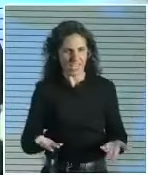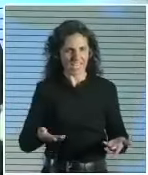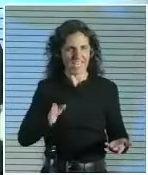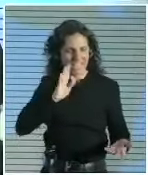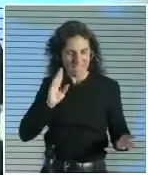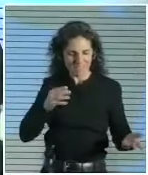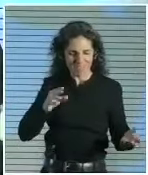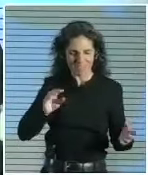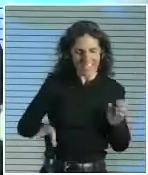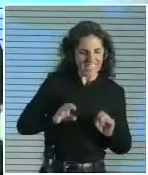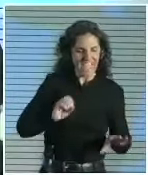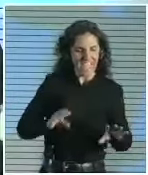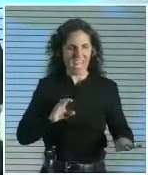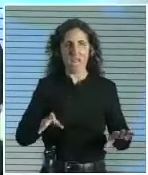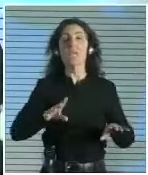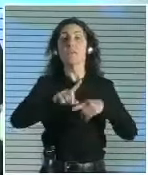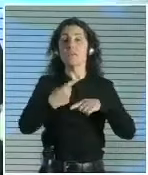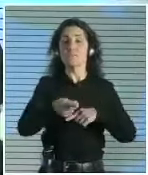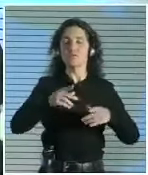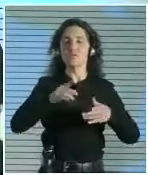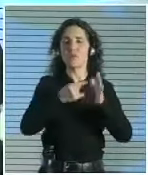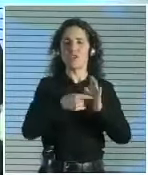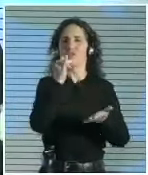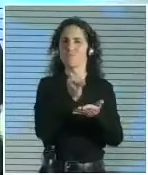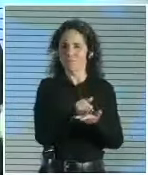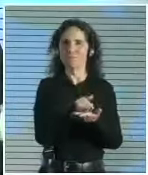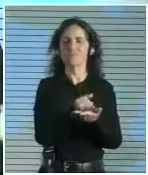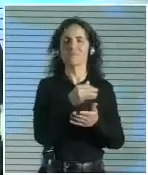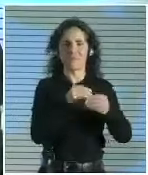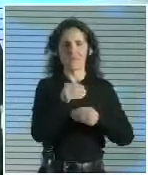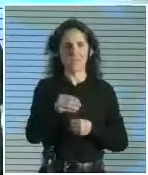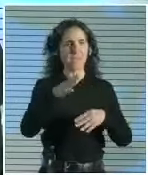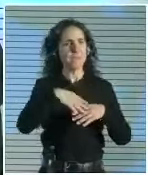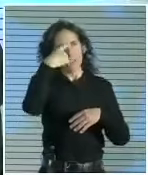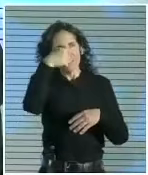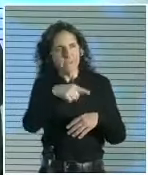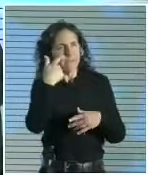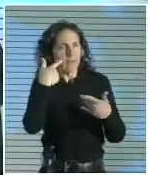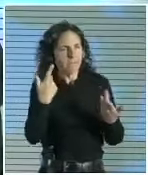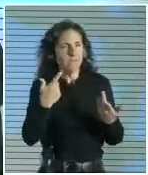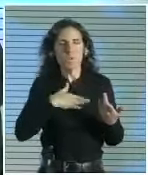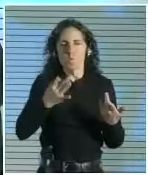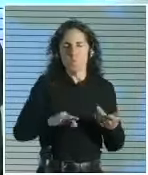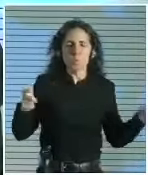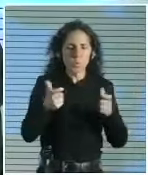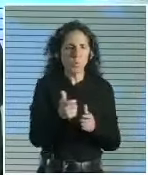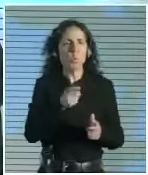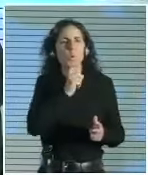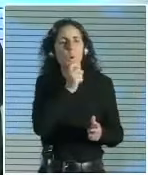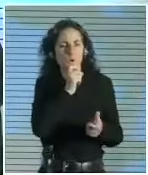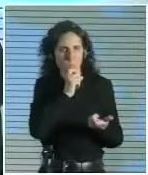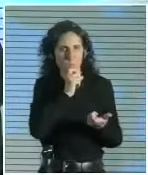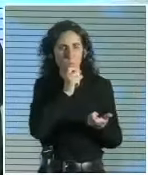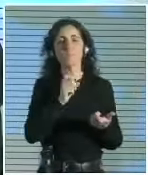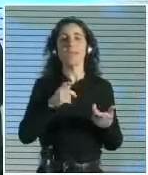testing out key drivers and solutions to food waste in the hotel context. After those pilots, we